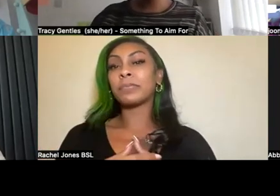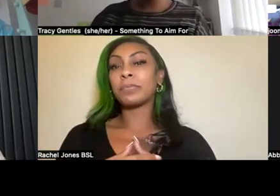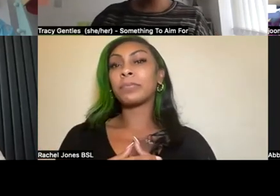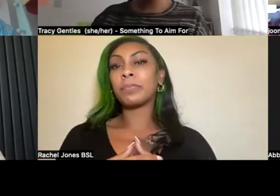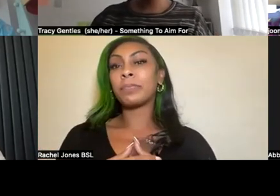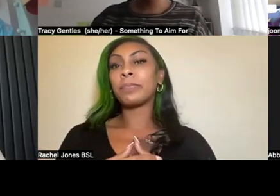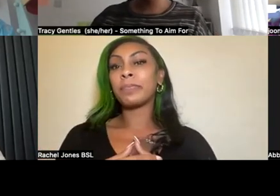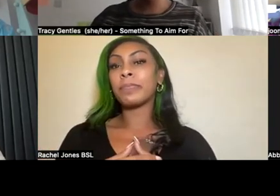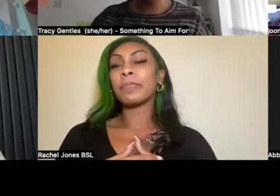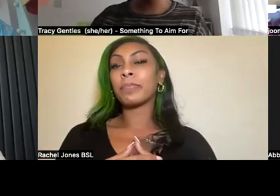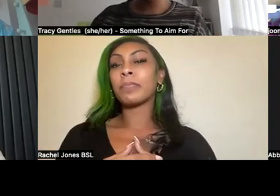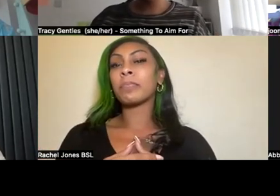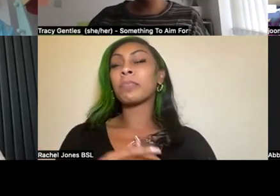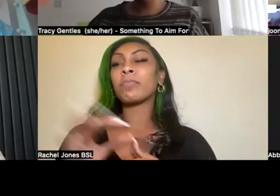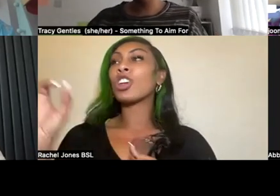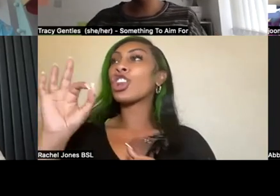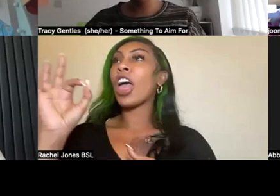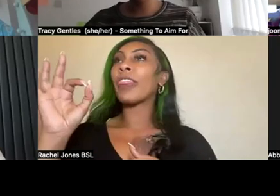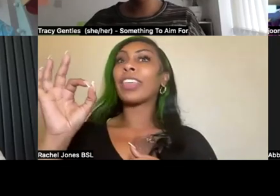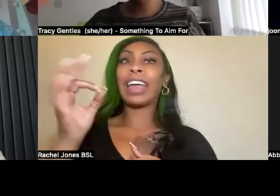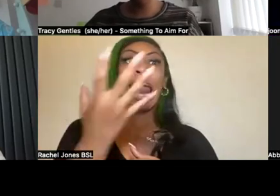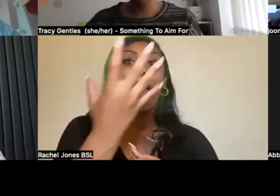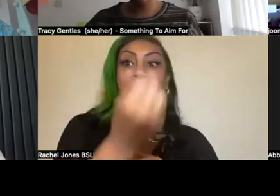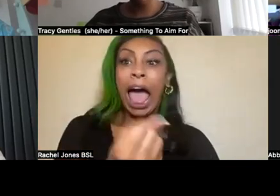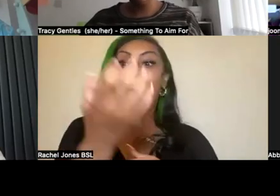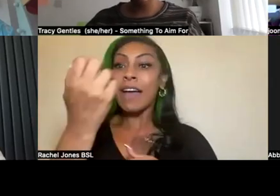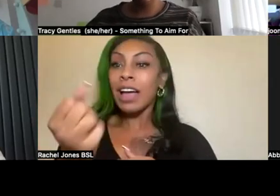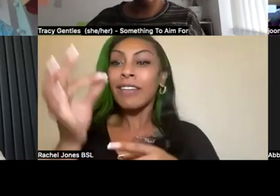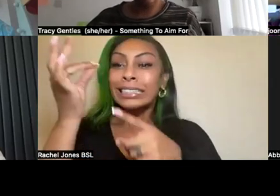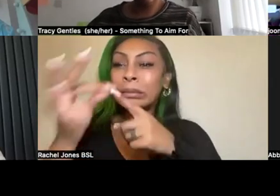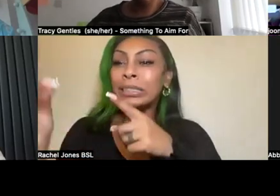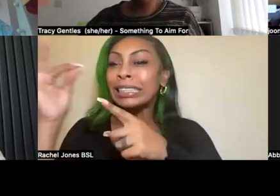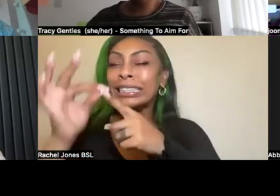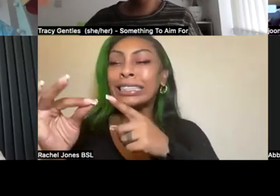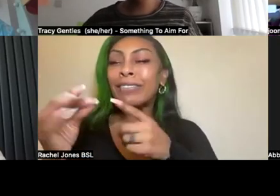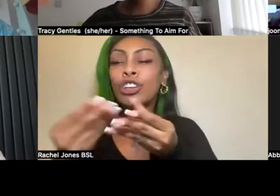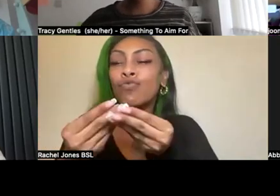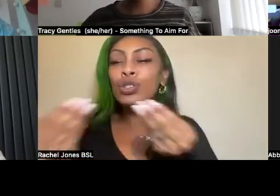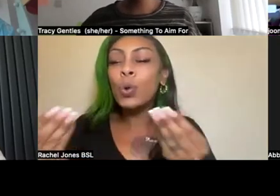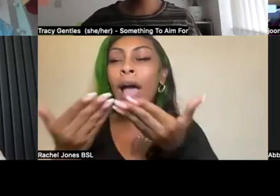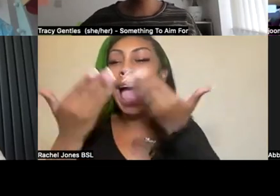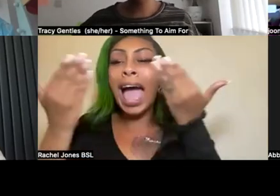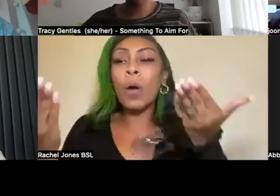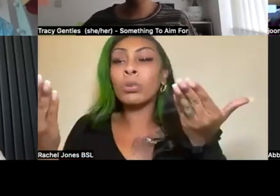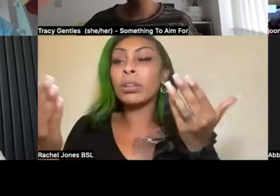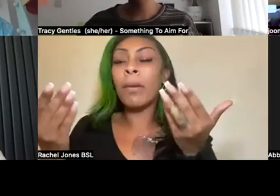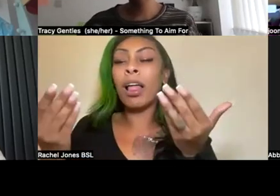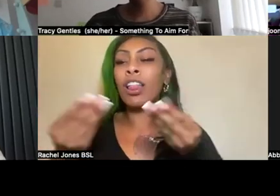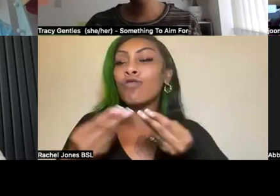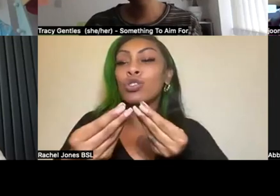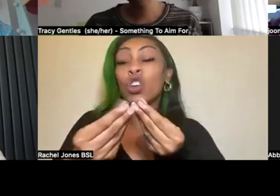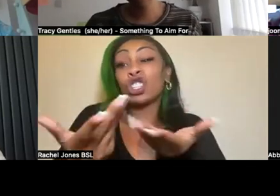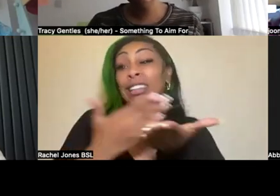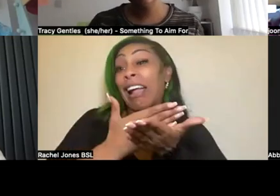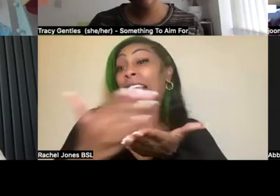And so there's not a distinction of resources in who's creating more equitable conditions, just clarity, commitment and